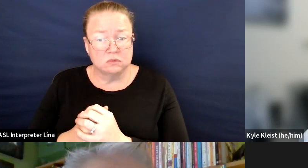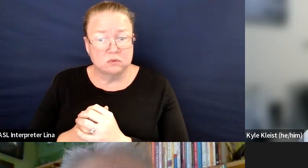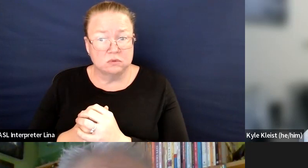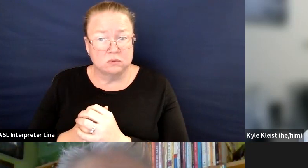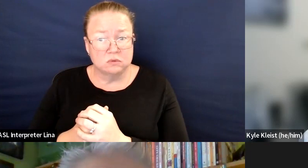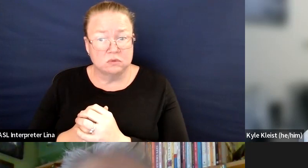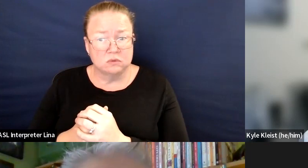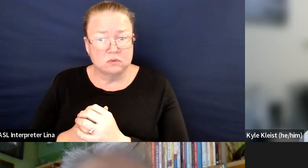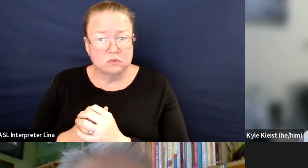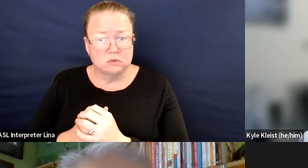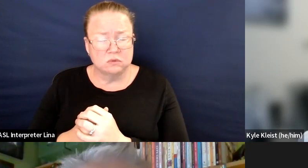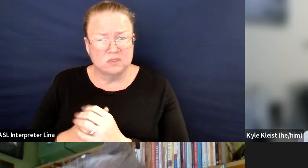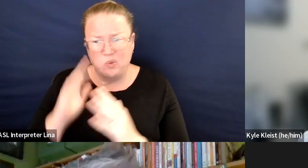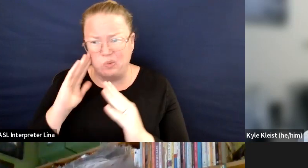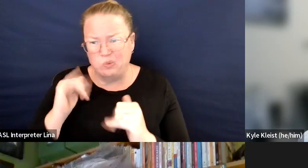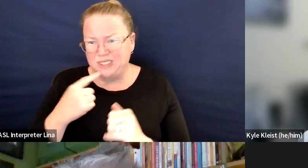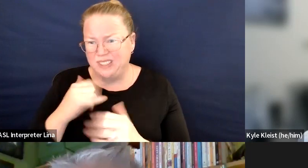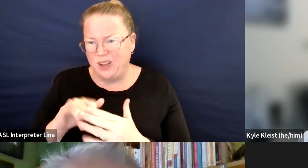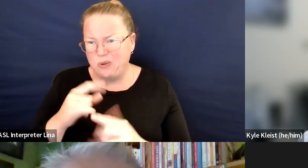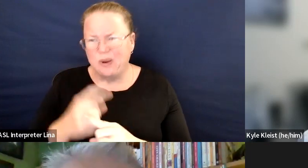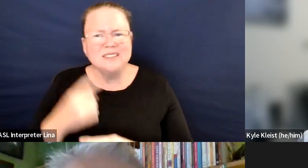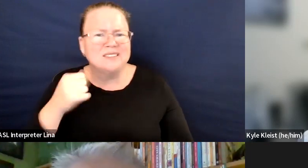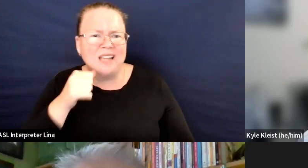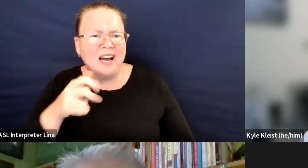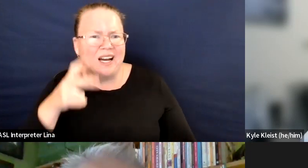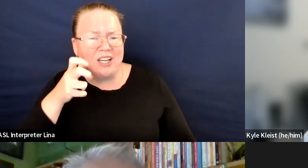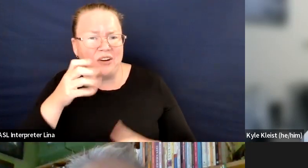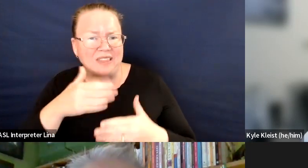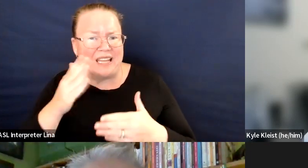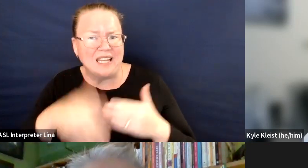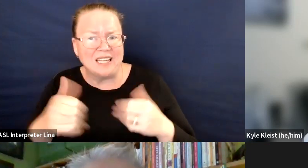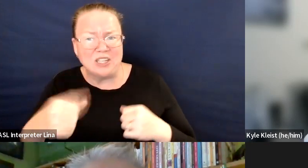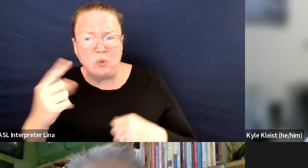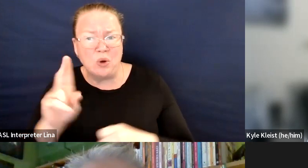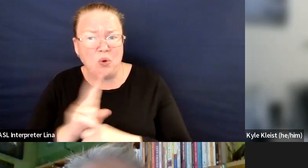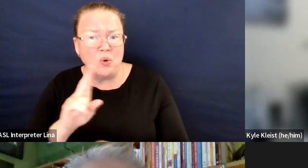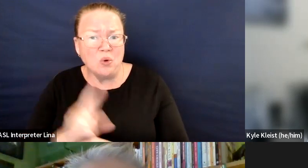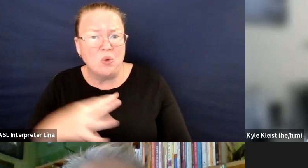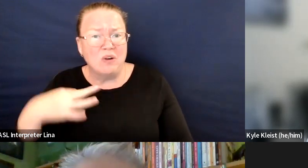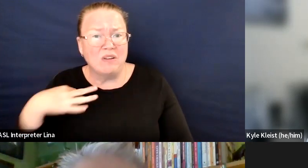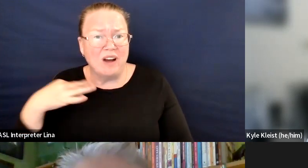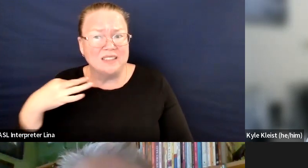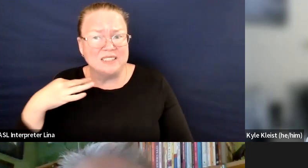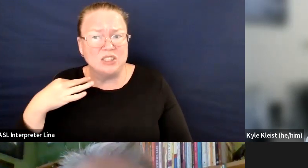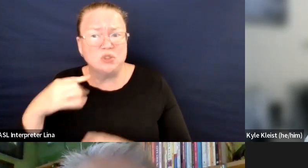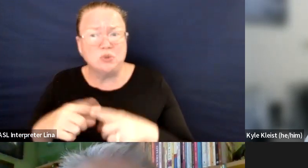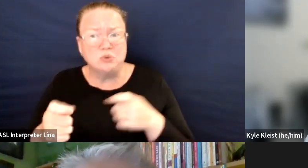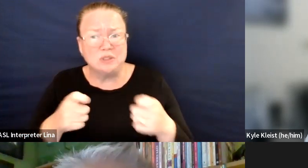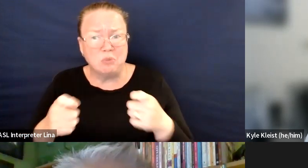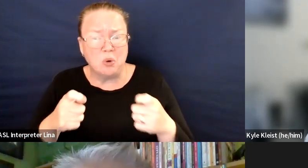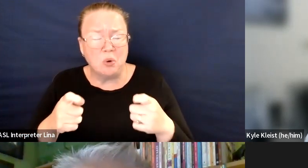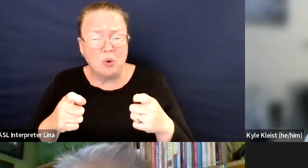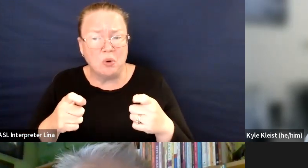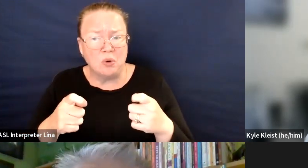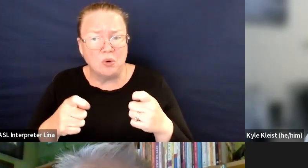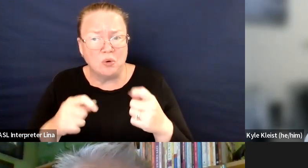Hope I Could you heard that right. I didn't quite hear the end of the question. Does anybody use volunteers to facilitate groups? What was the other word?